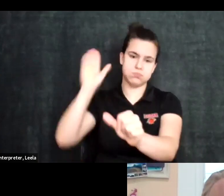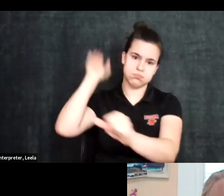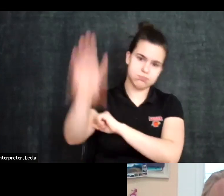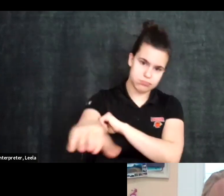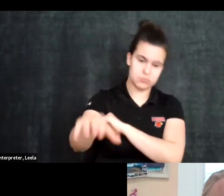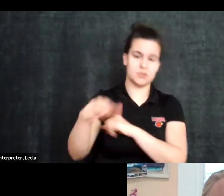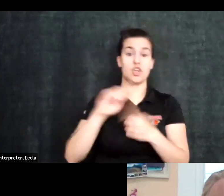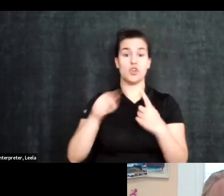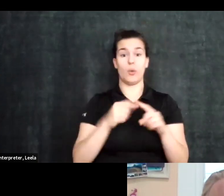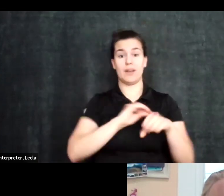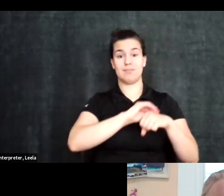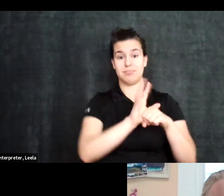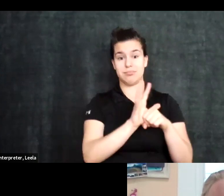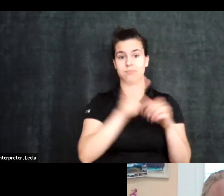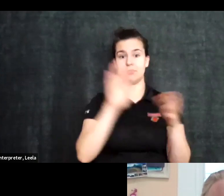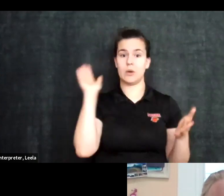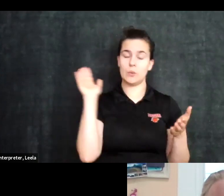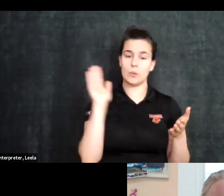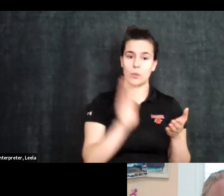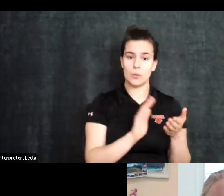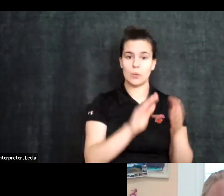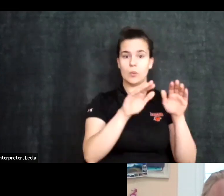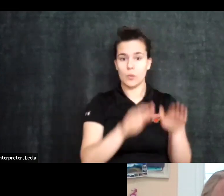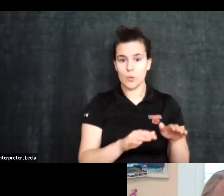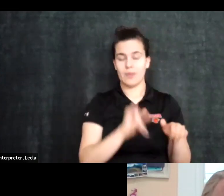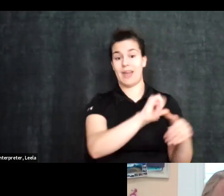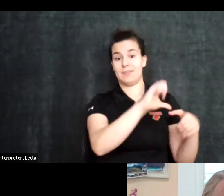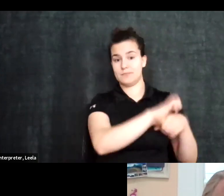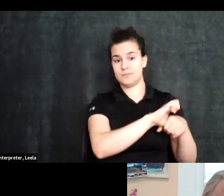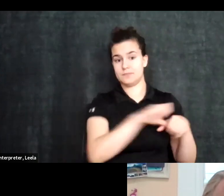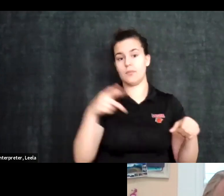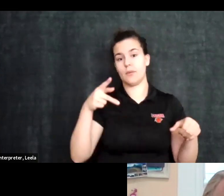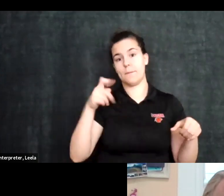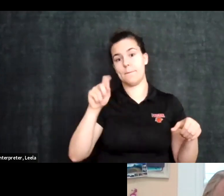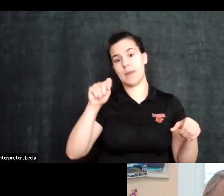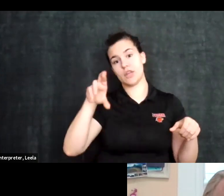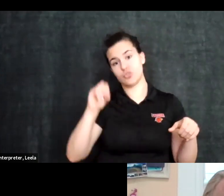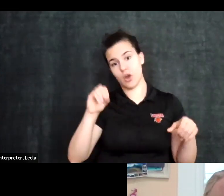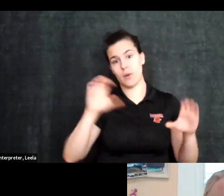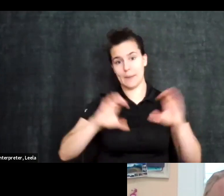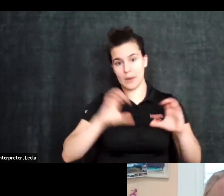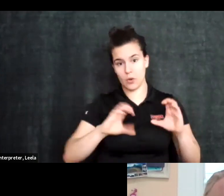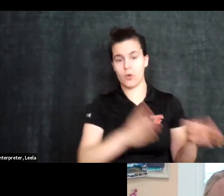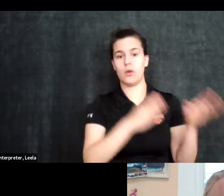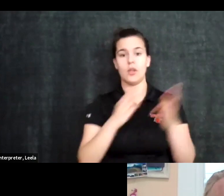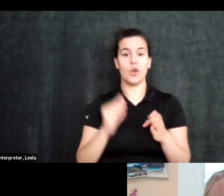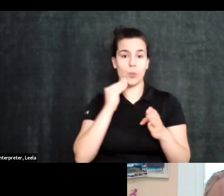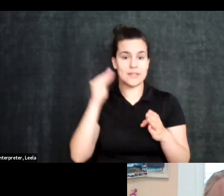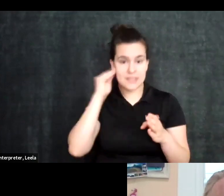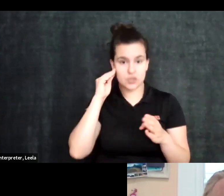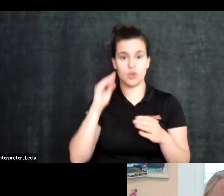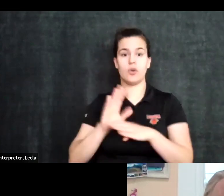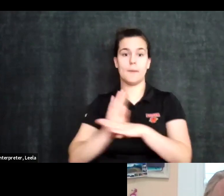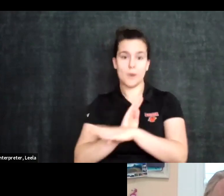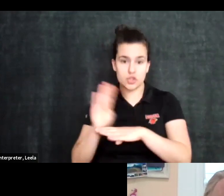the commercial and residential development should come bounding right back. We have to remember there is always a